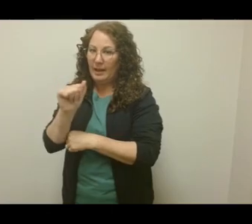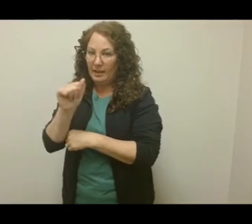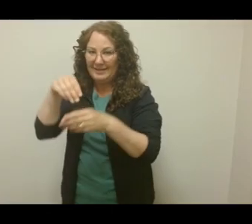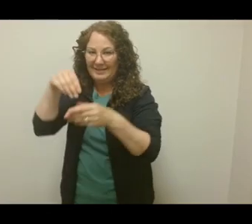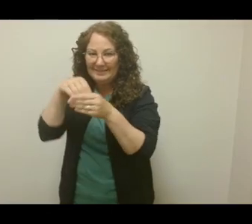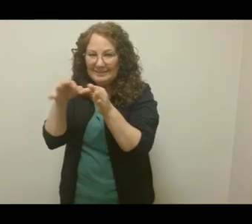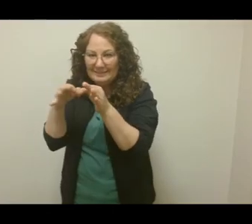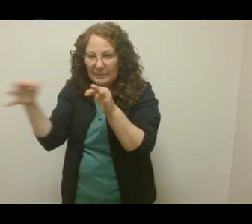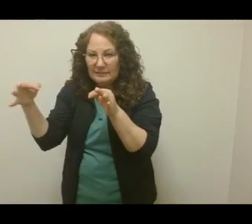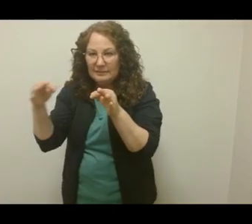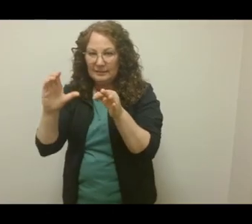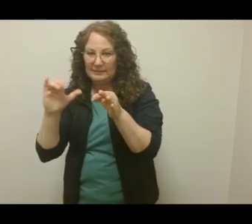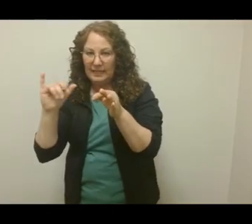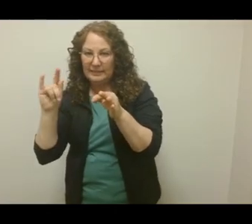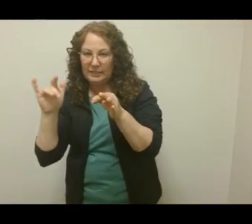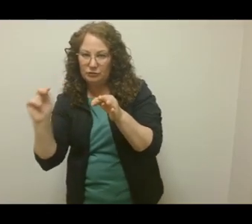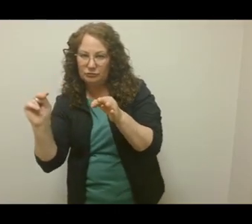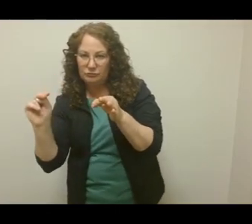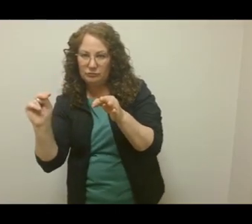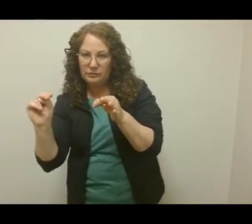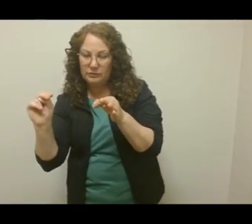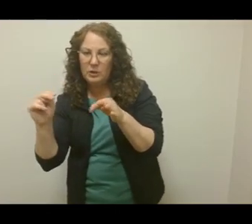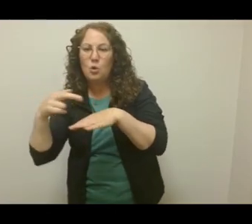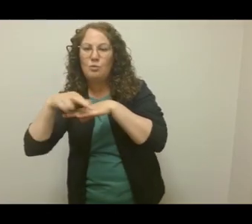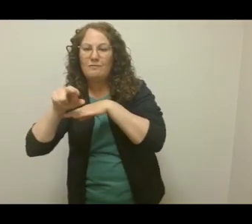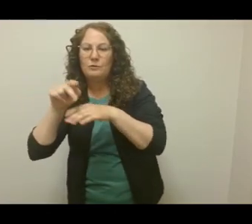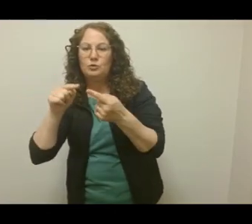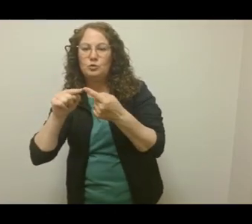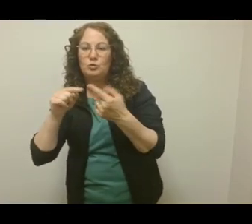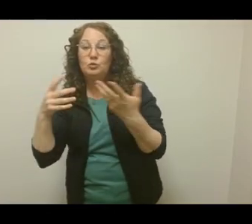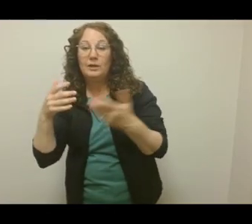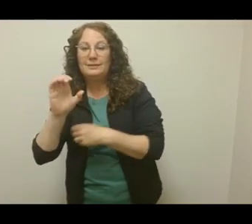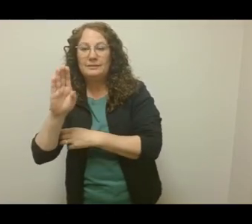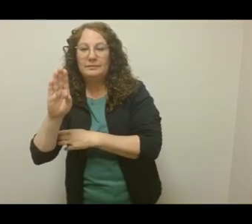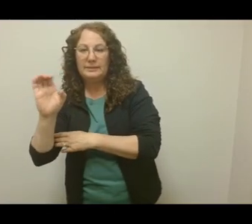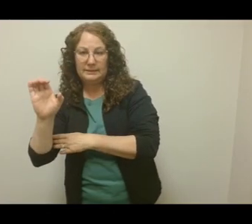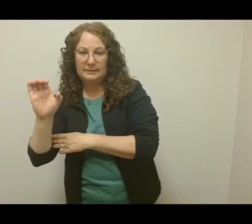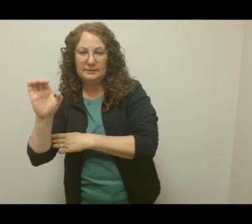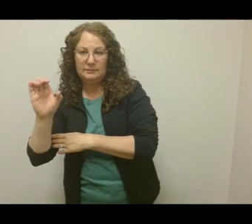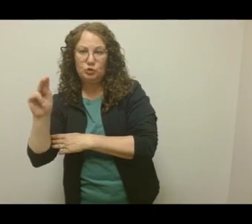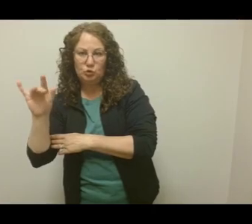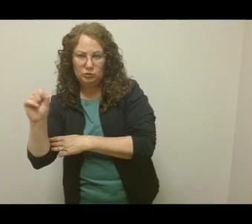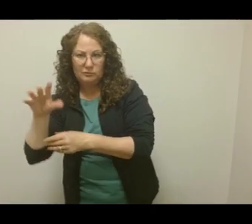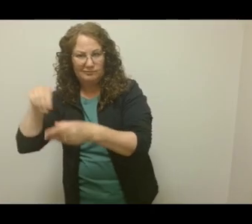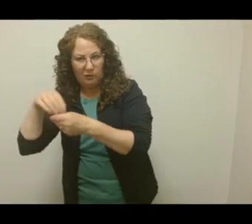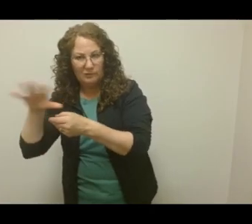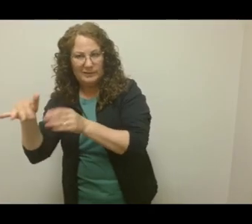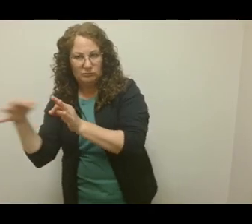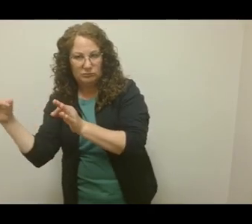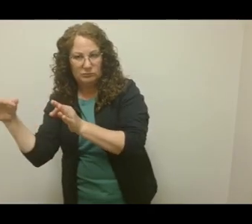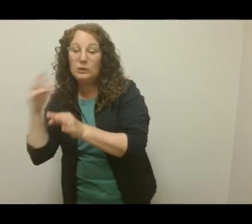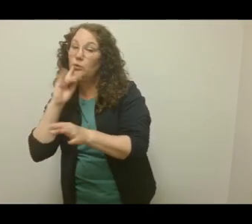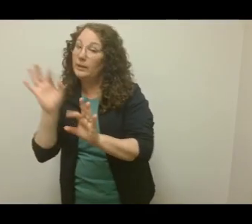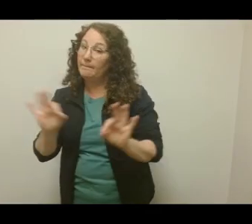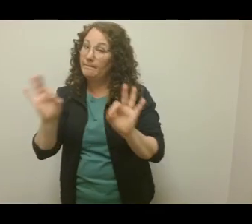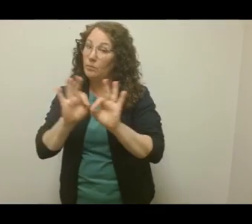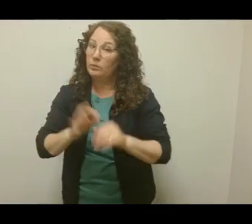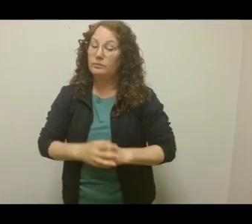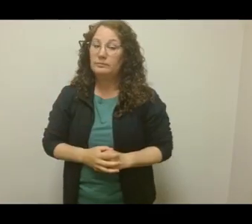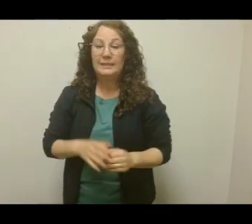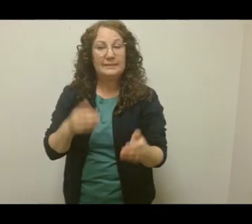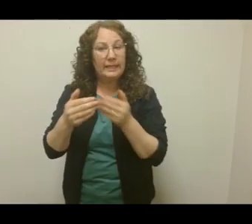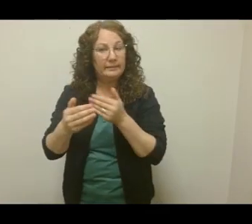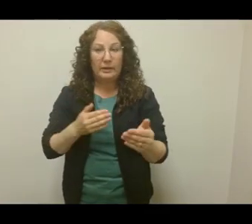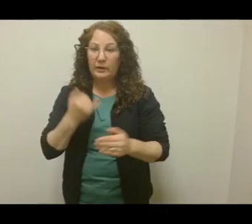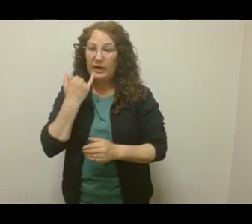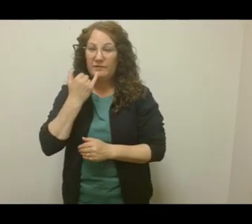a reference to the CBC News article in his discussion post. So this is something that's very important to note here. Even if your writing